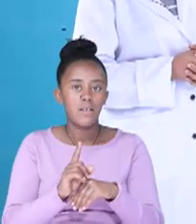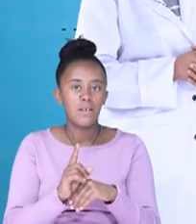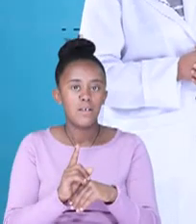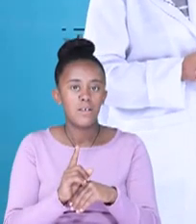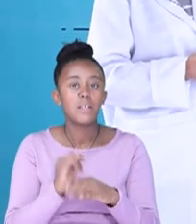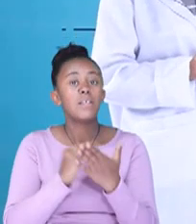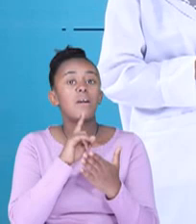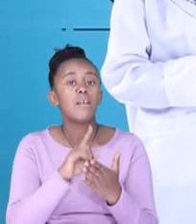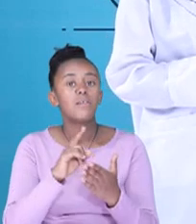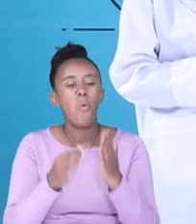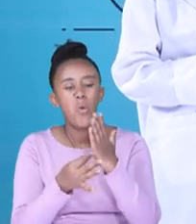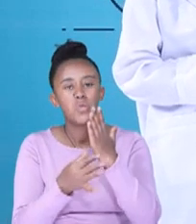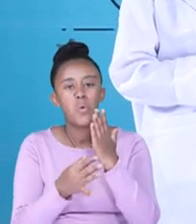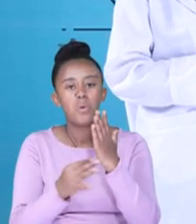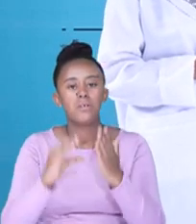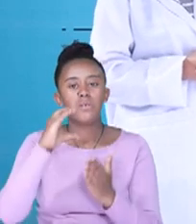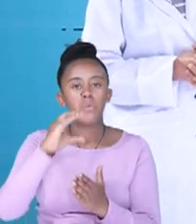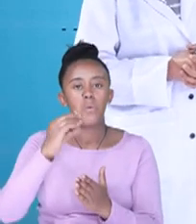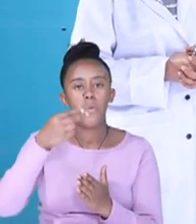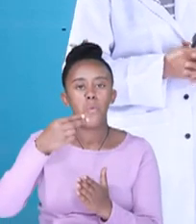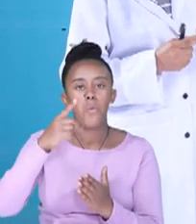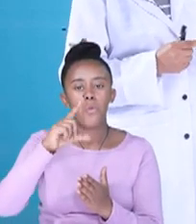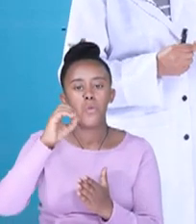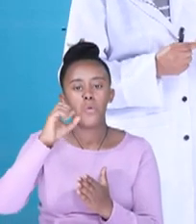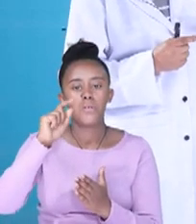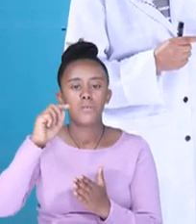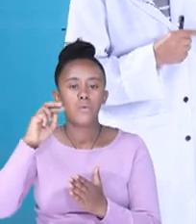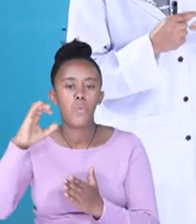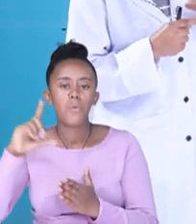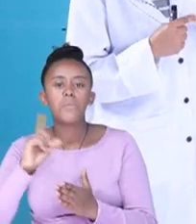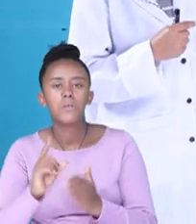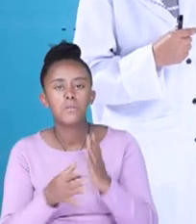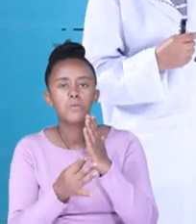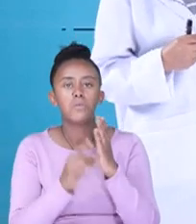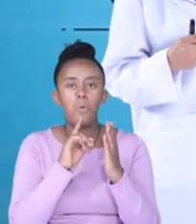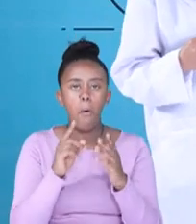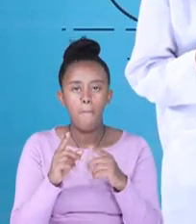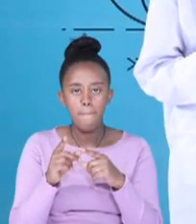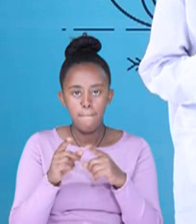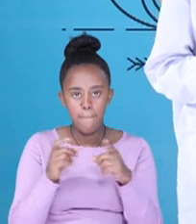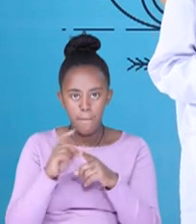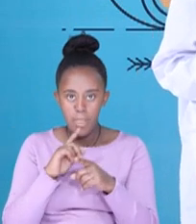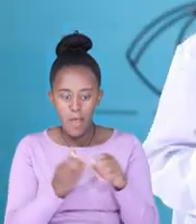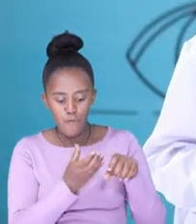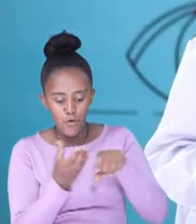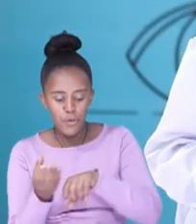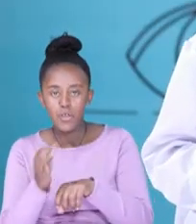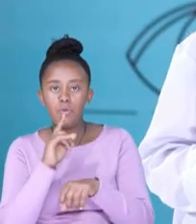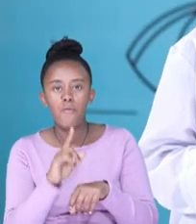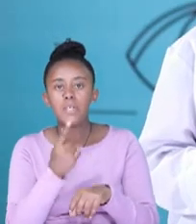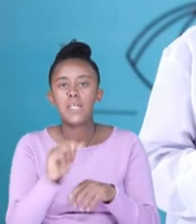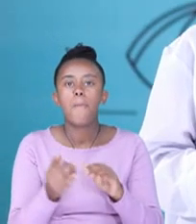has cholesterol. Cholesterol is important in maintaining the fluidity of